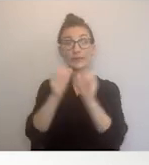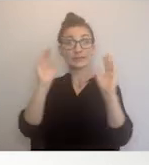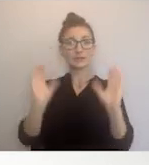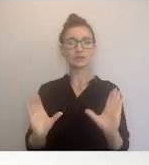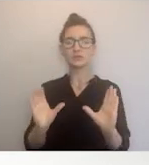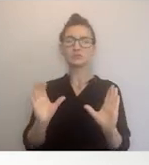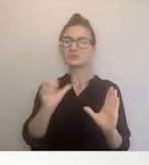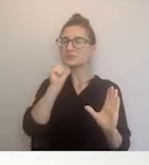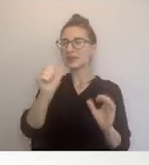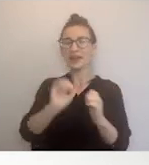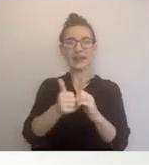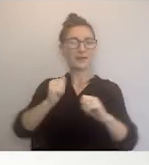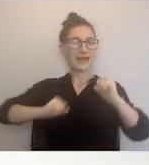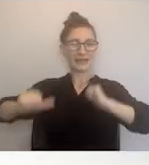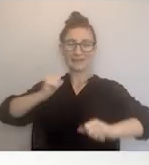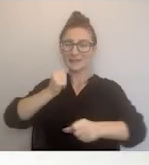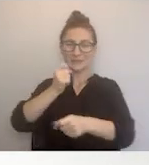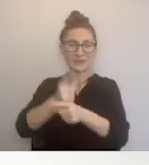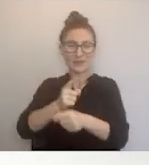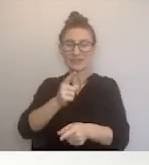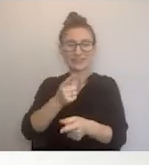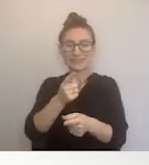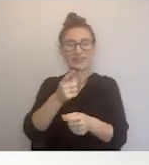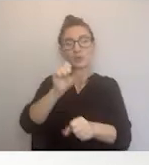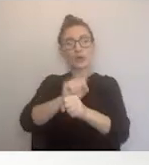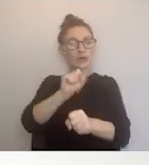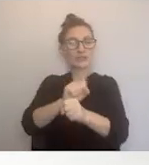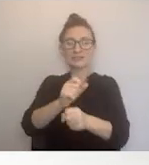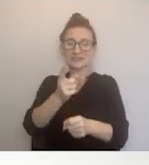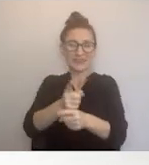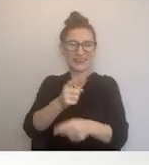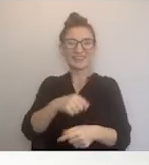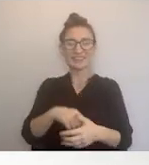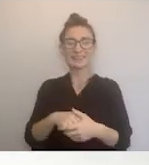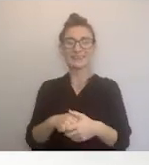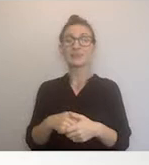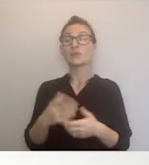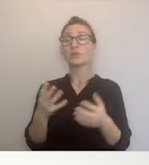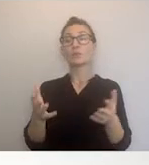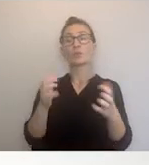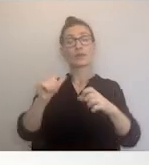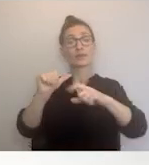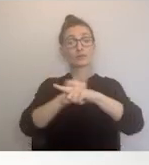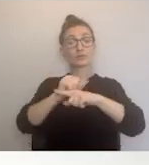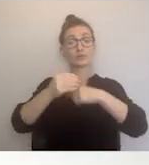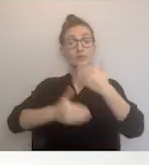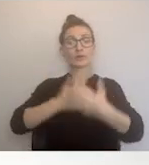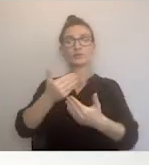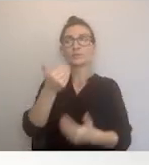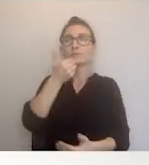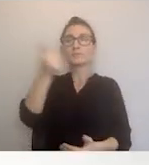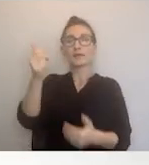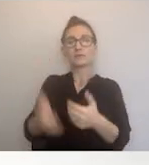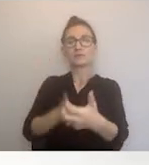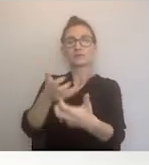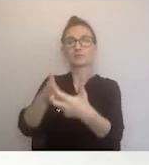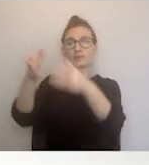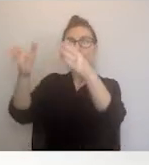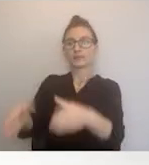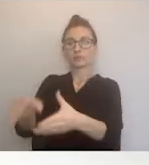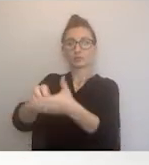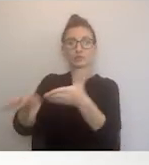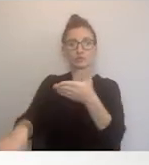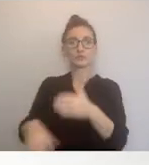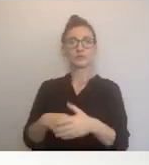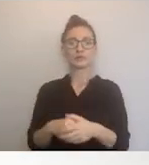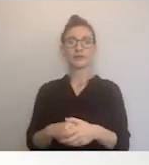not how theater works. That's not how drama works. So how can we make our rehearsal process the best for the